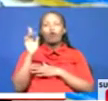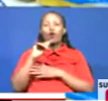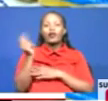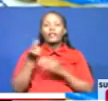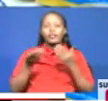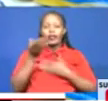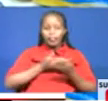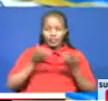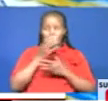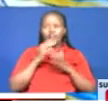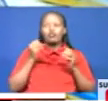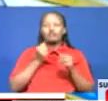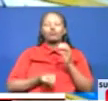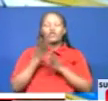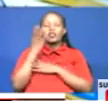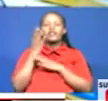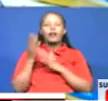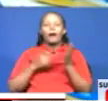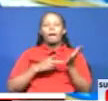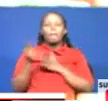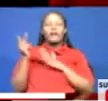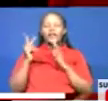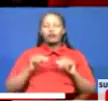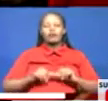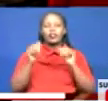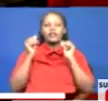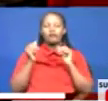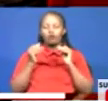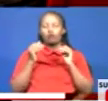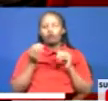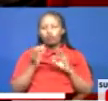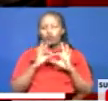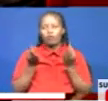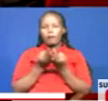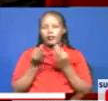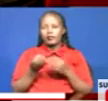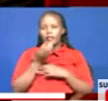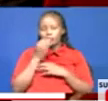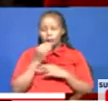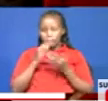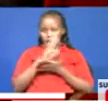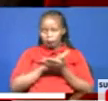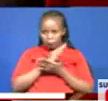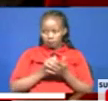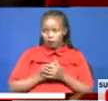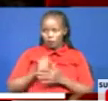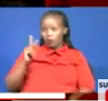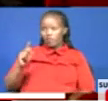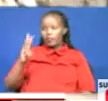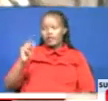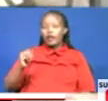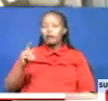price stabilizer for essential household food items. According to the Cabinet, KNTC as a trading